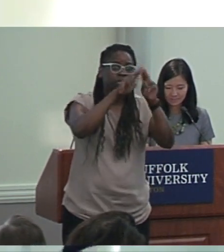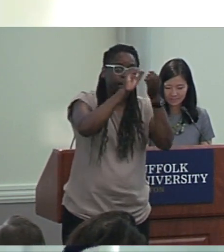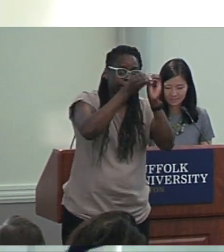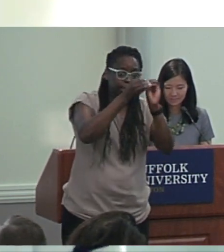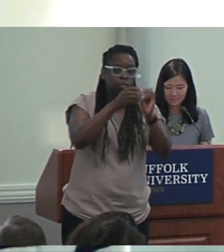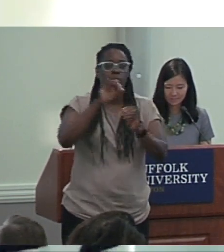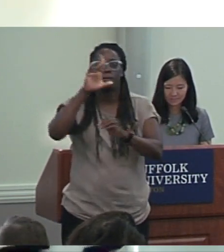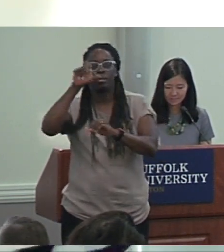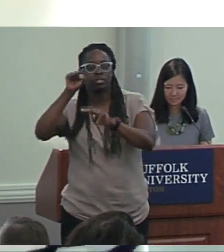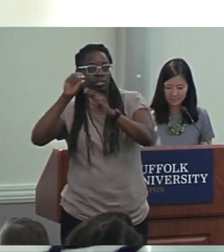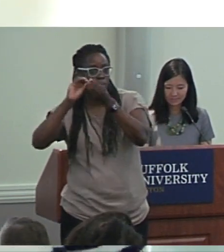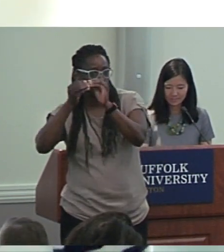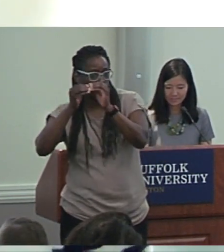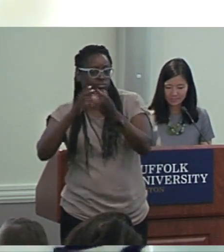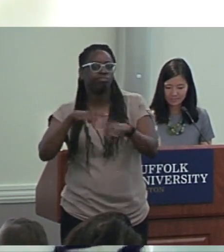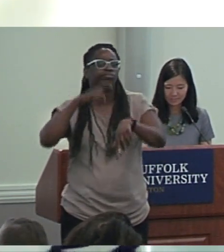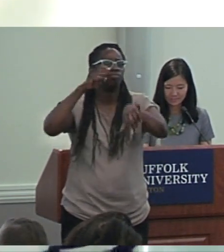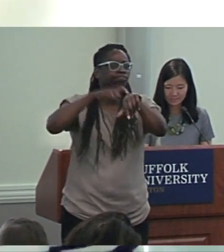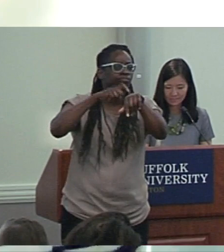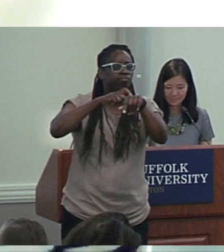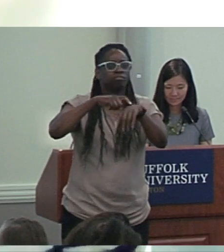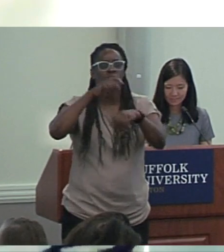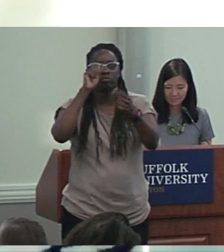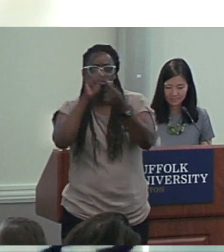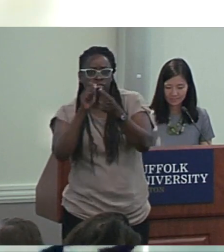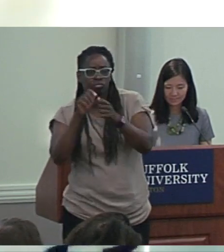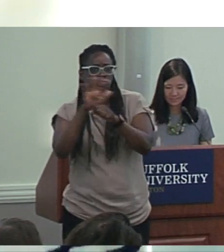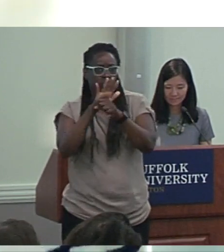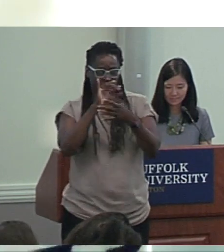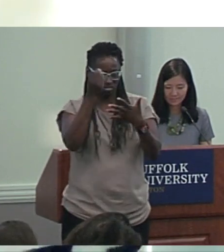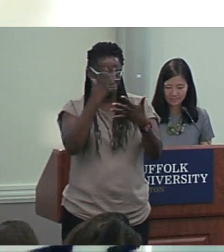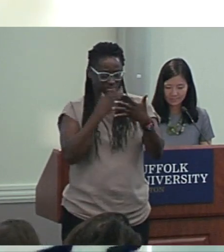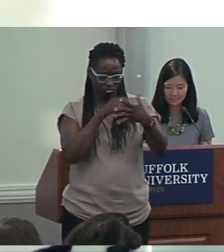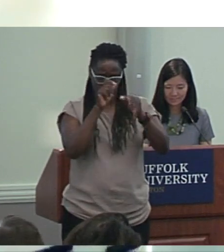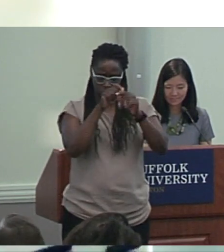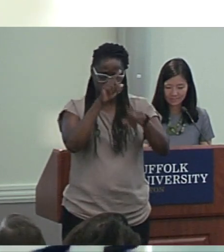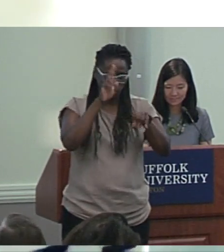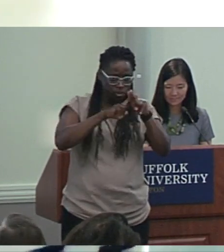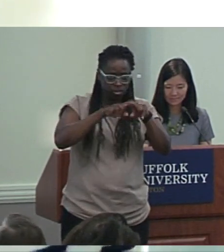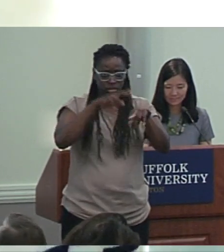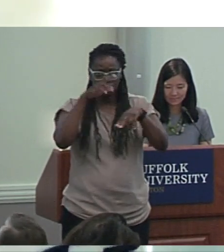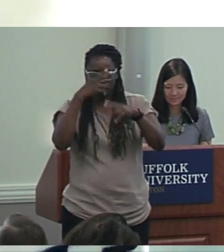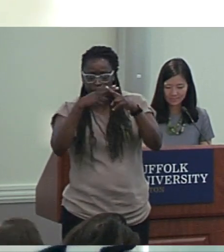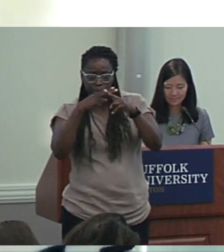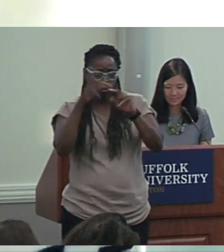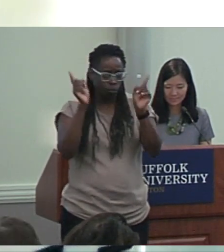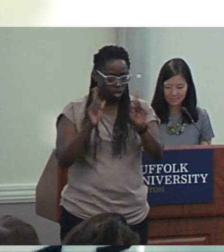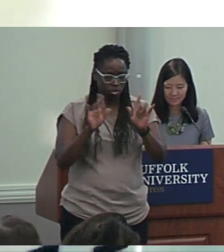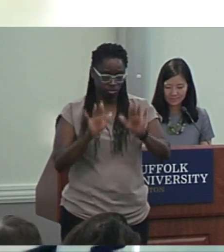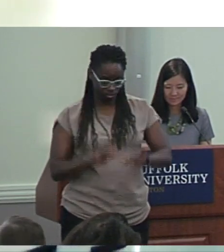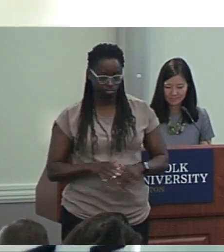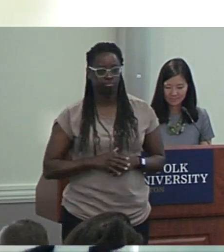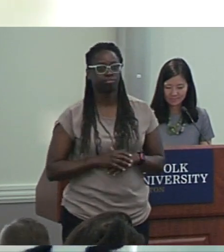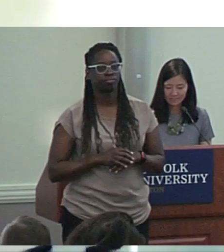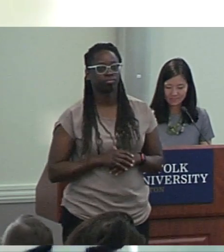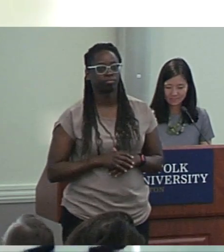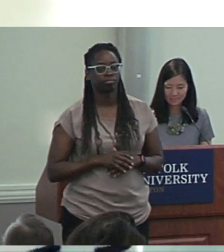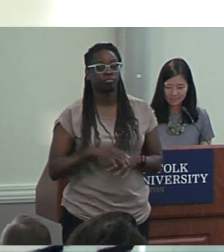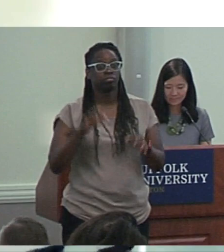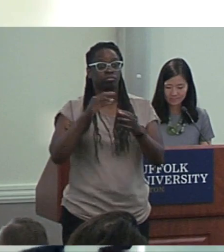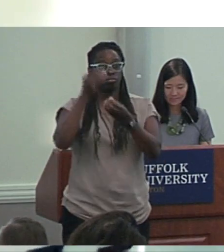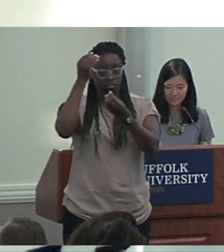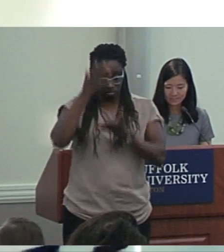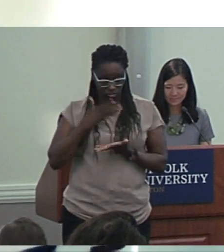time of your riding on that vehicle, we can get that information immediately over